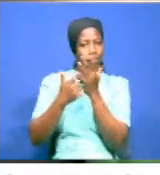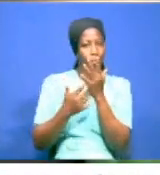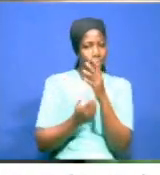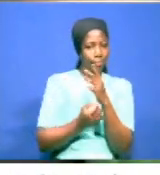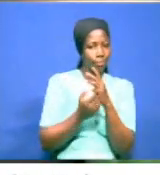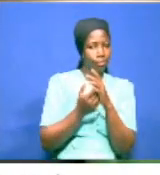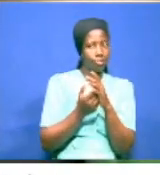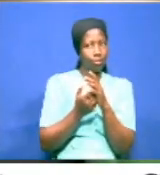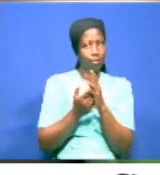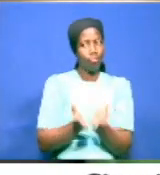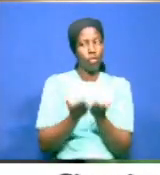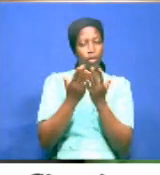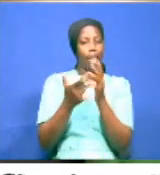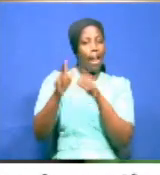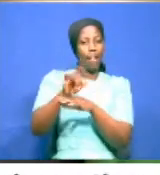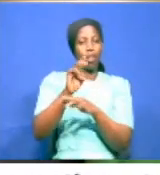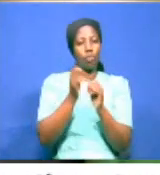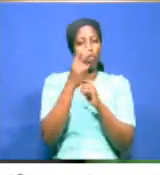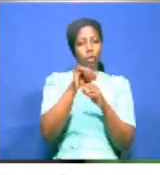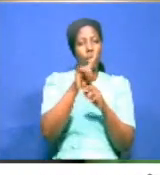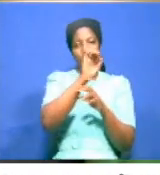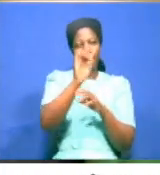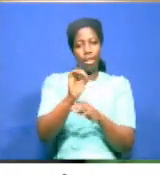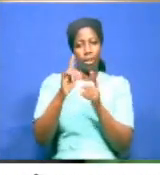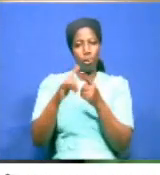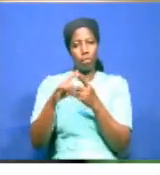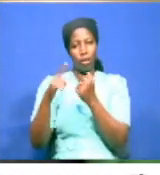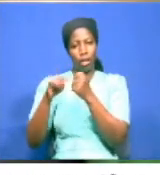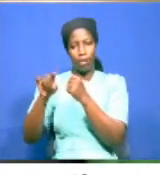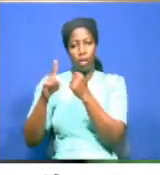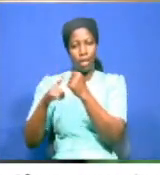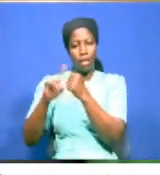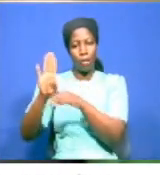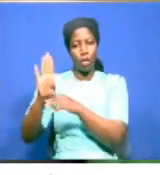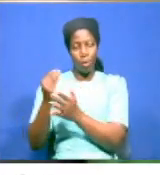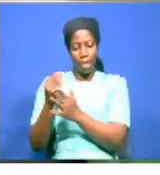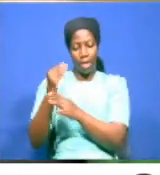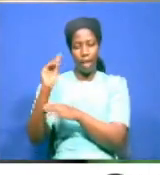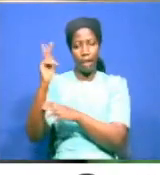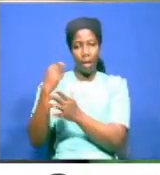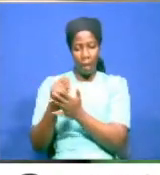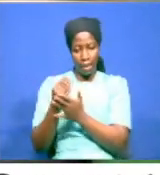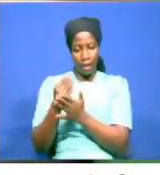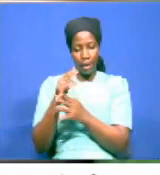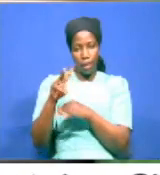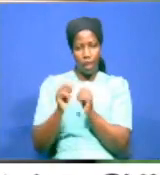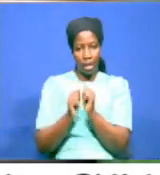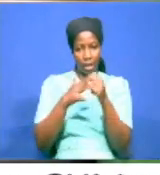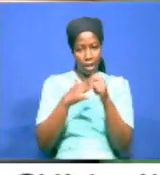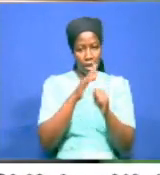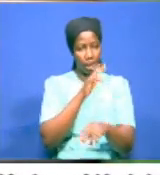12.1% to Kenya shilling 43.6 billion in 2019. Total installed capacity